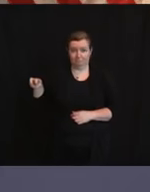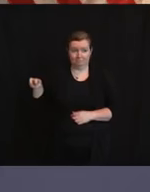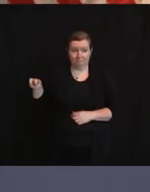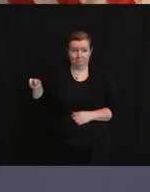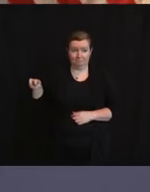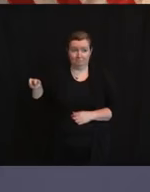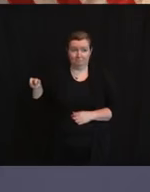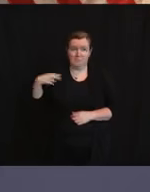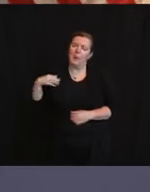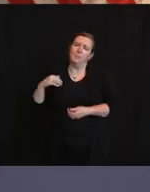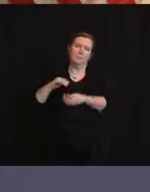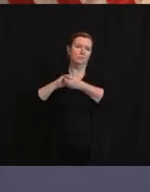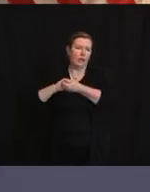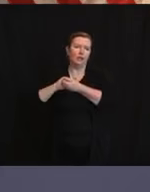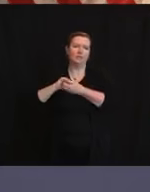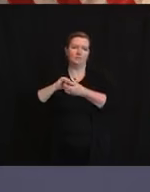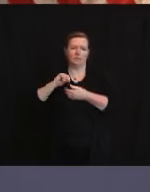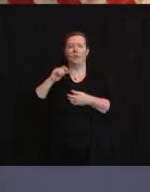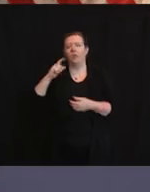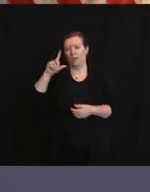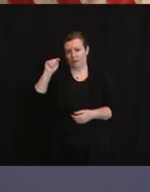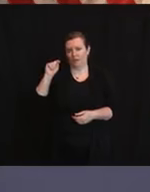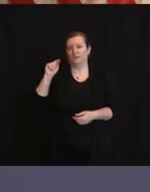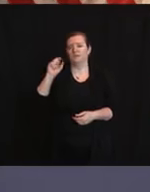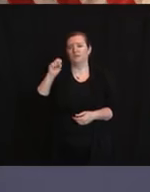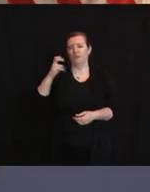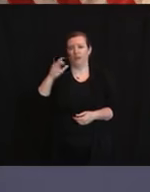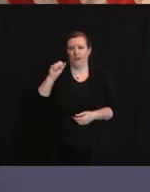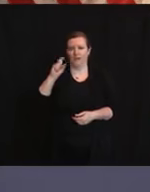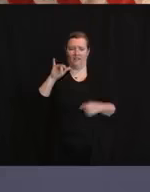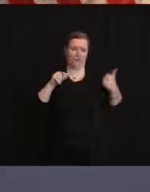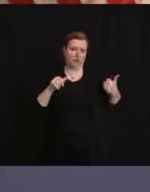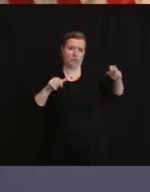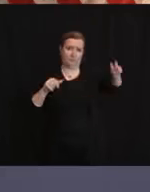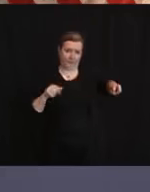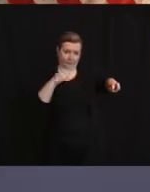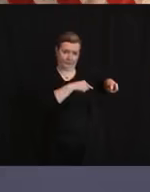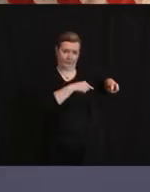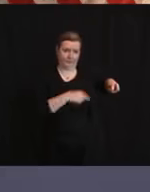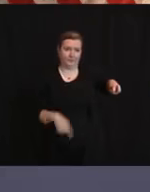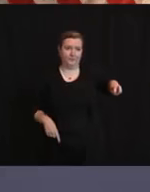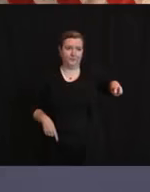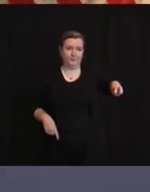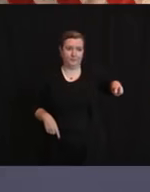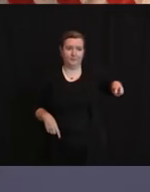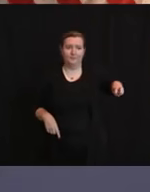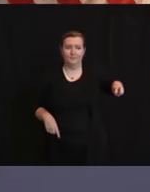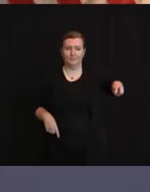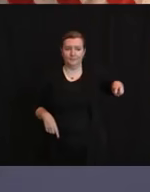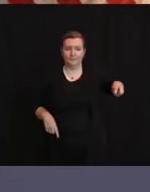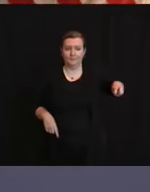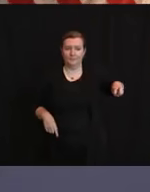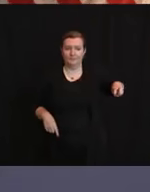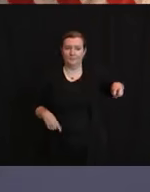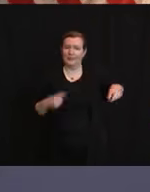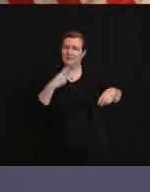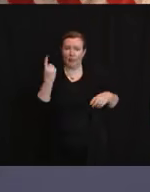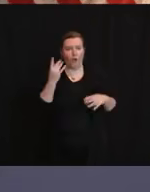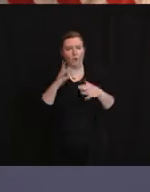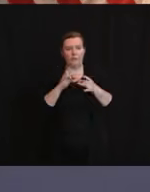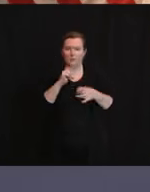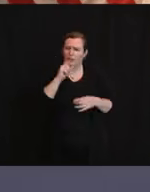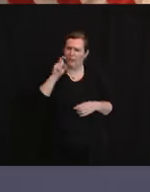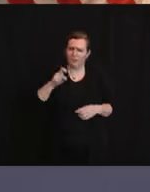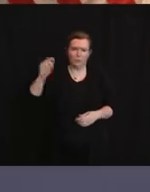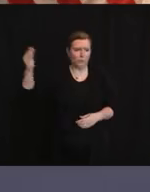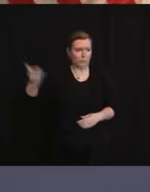government, Lieutenant Governor Sheila Oliver, is back with us. The woman to my right, who I say always, and it's true, needs no introduction,